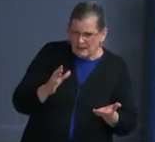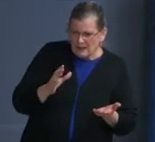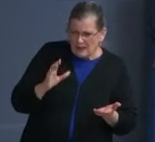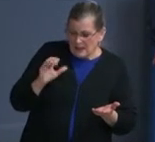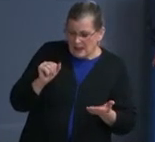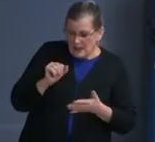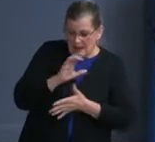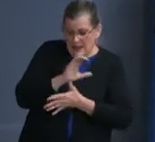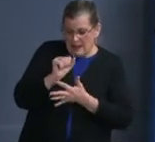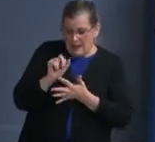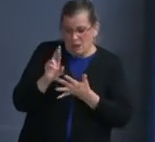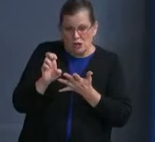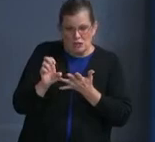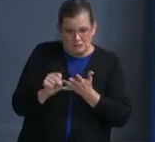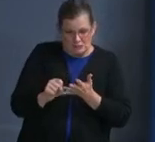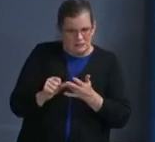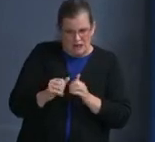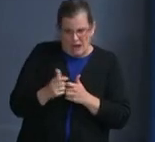groups reopening?